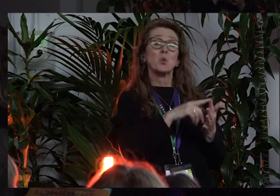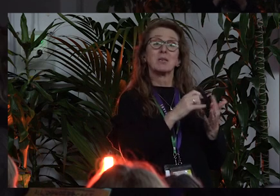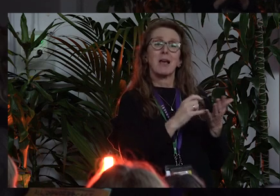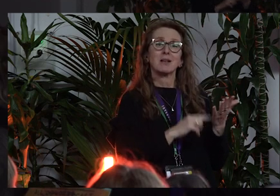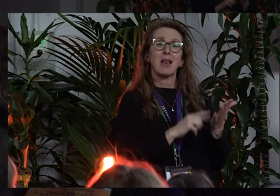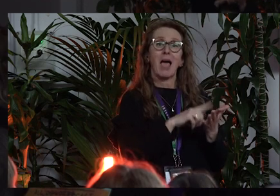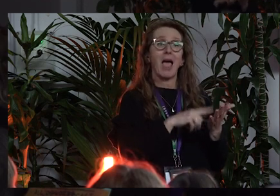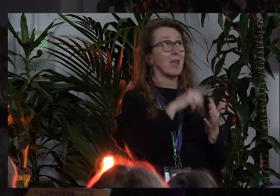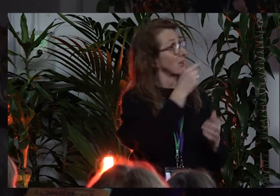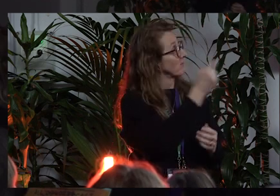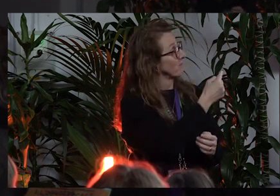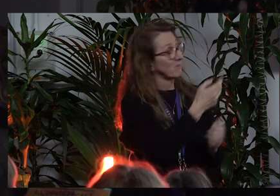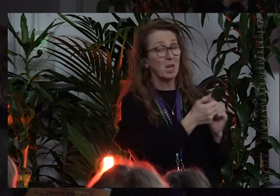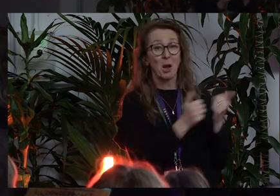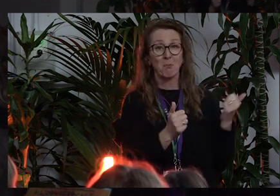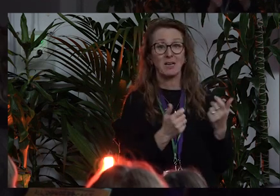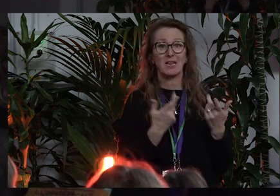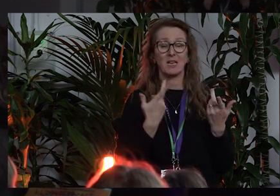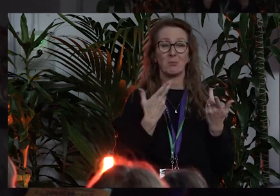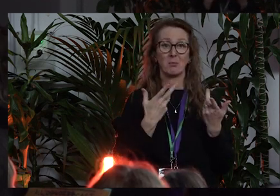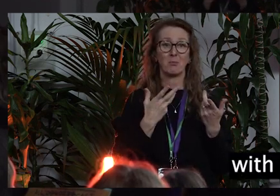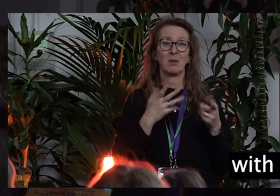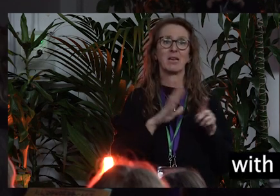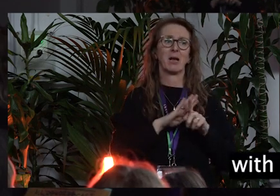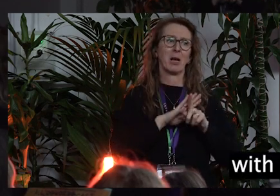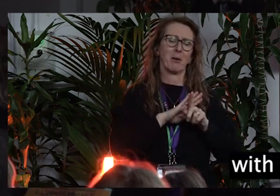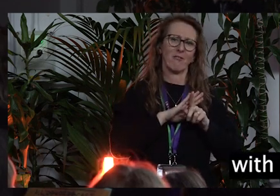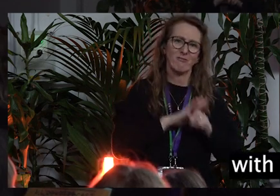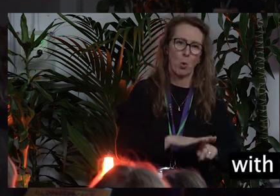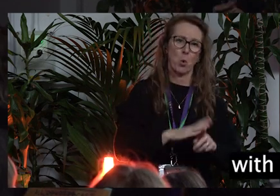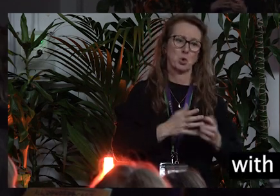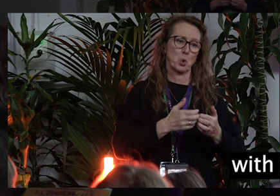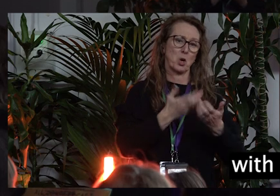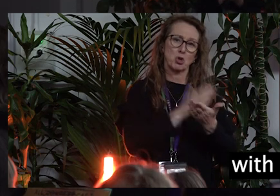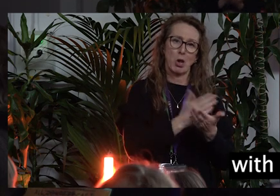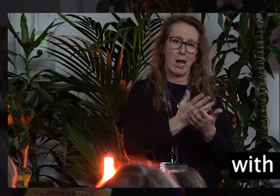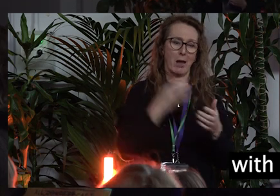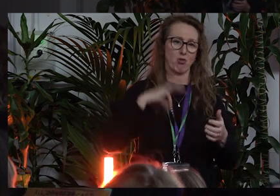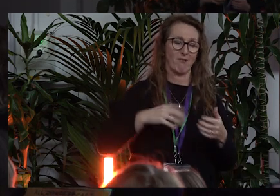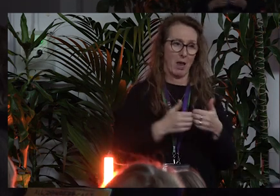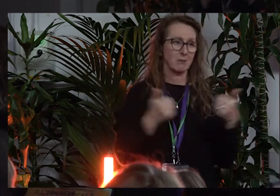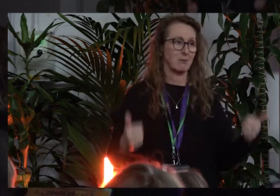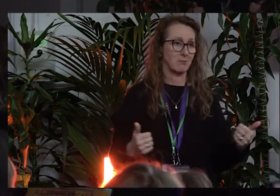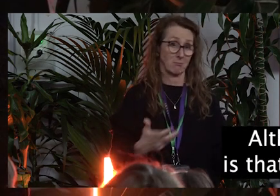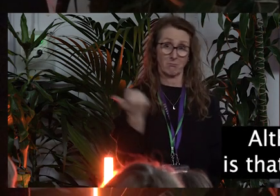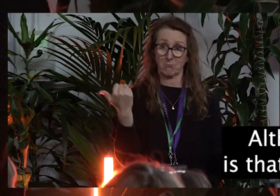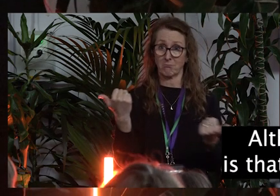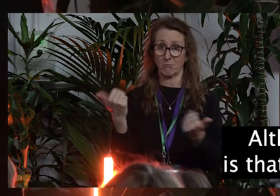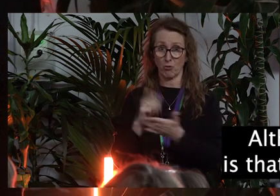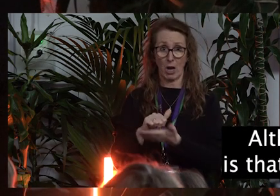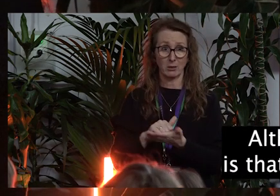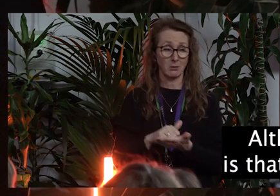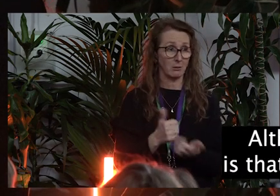they have been pushed to create a profit share with the local people, which is great, right?